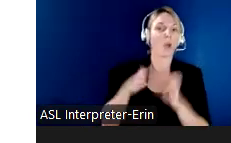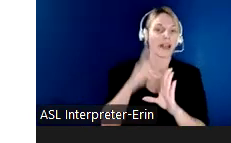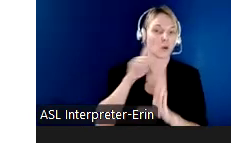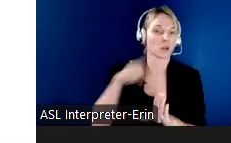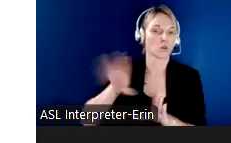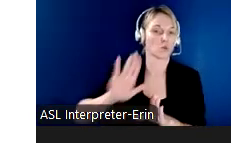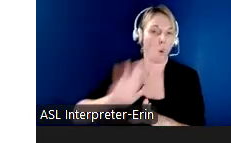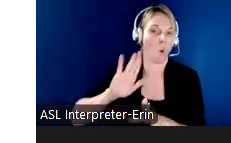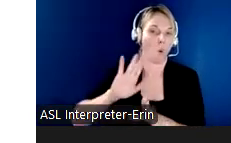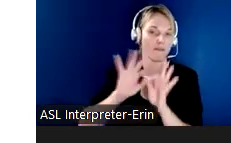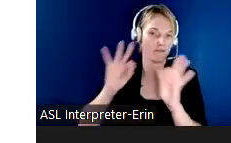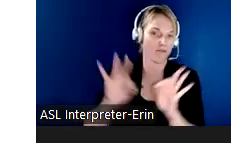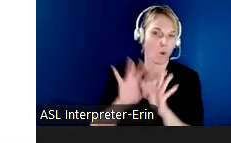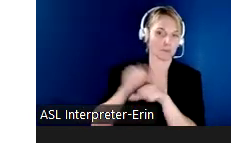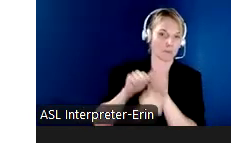fashion.